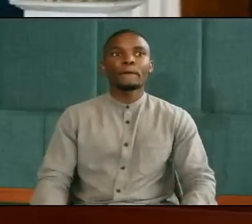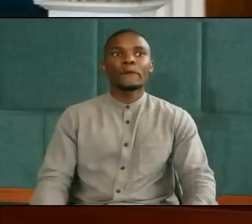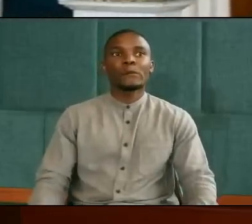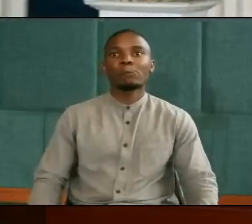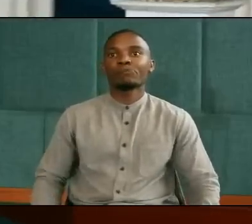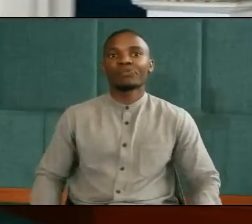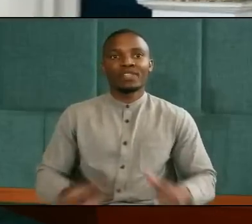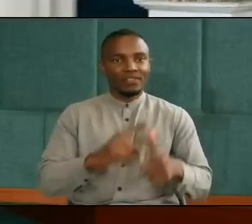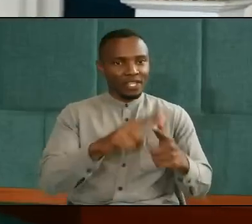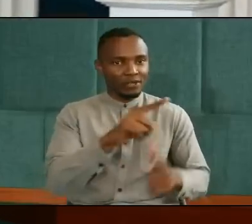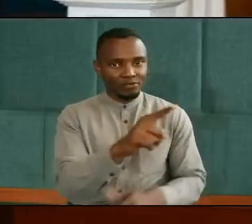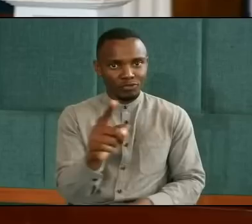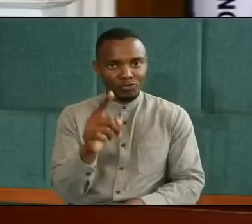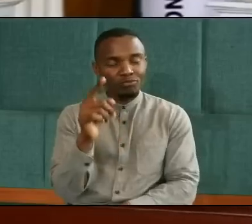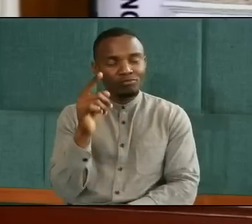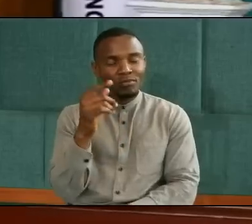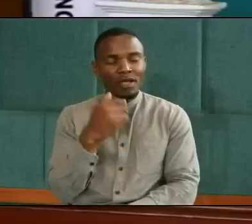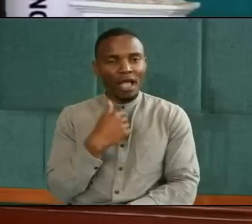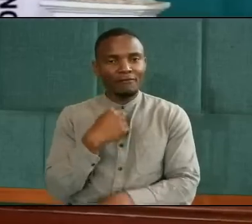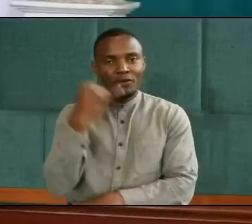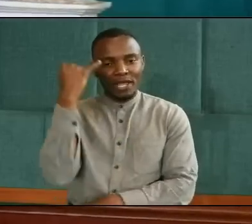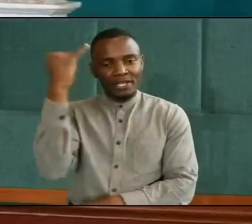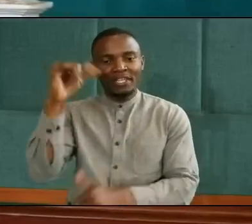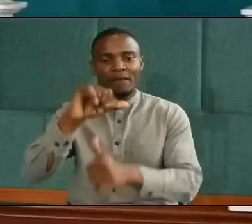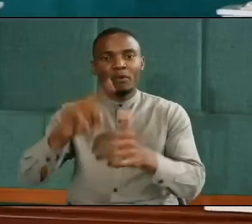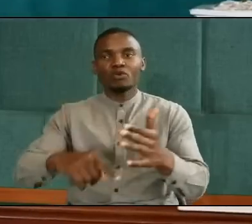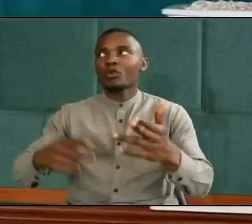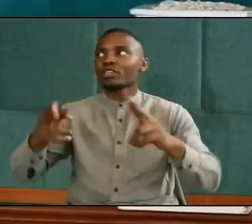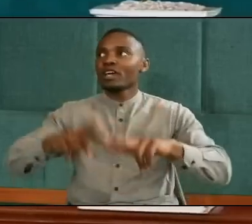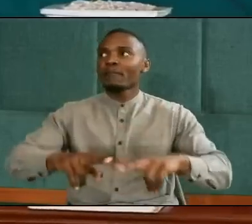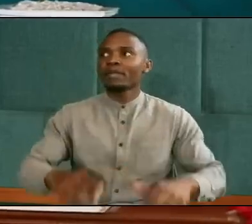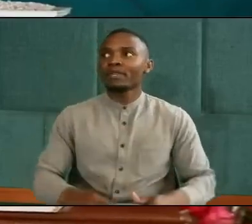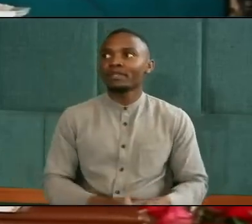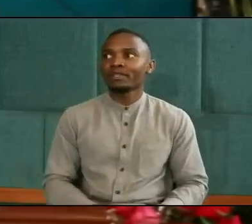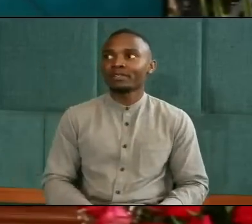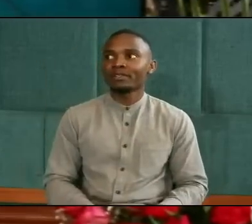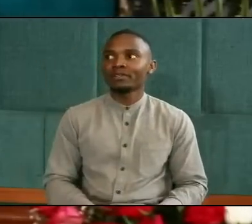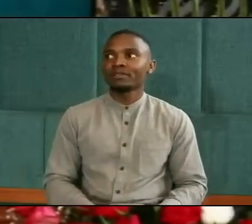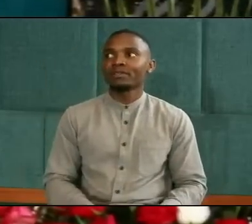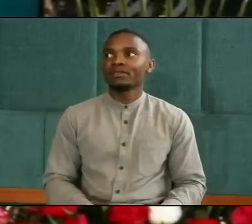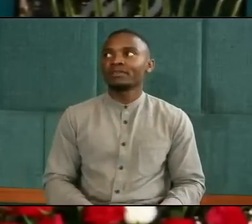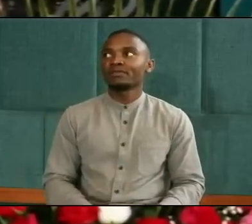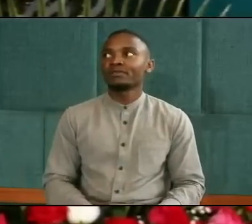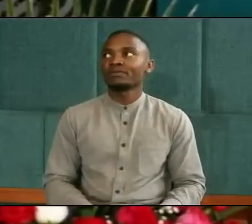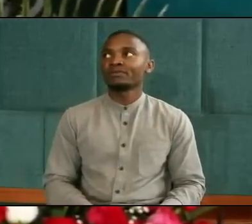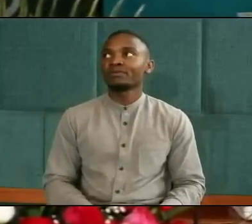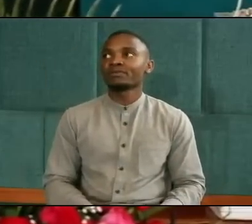So you get a sample of what happened on that day.